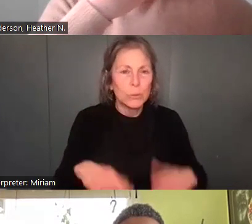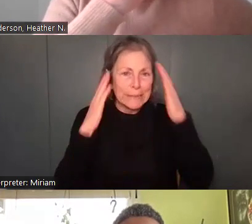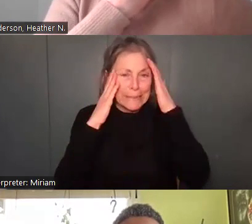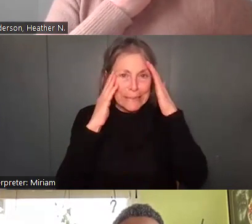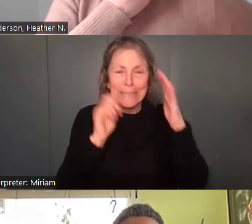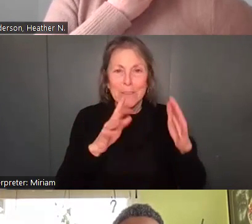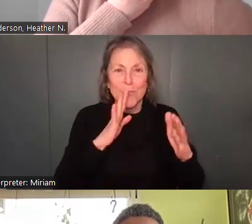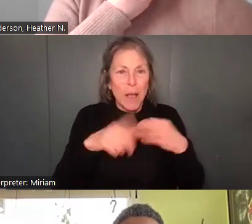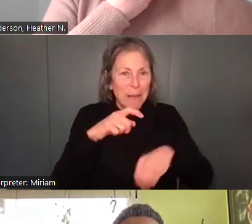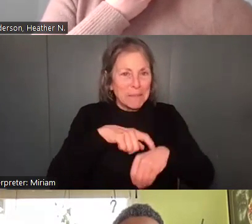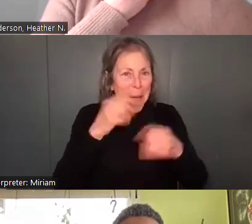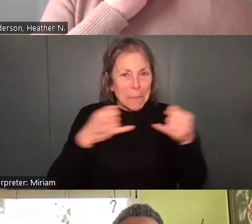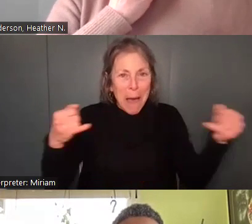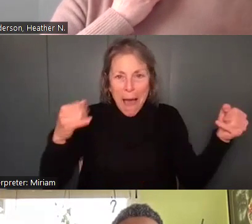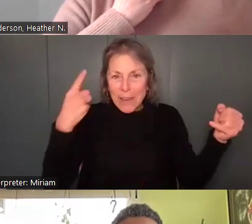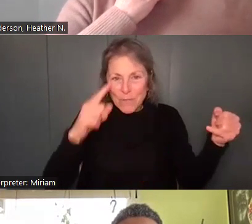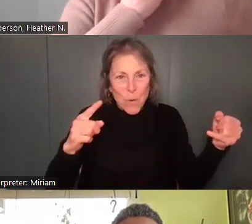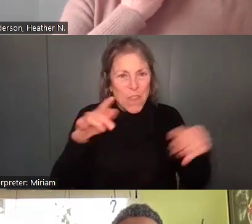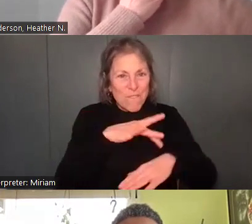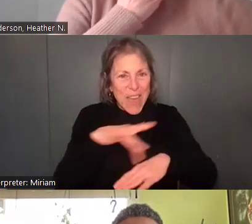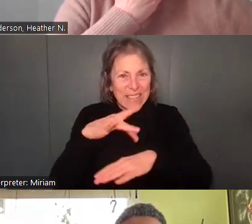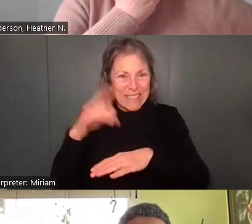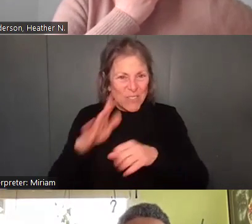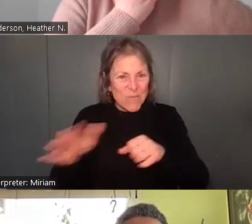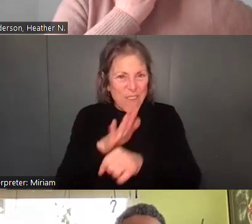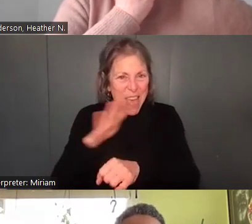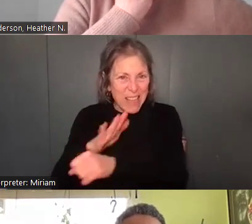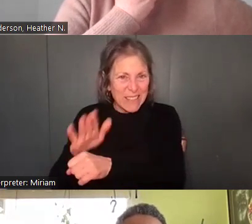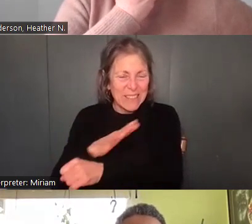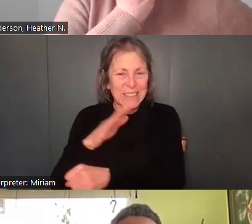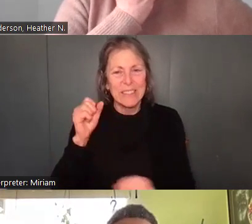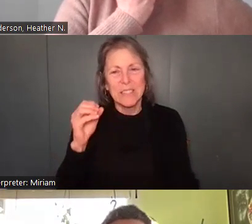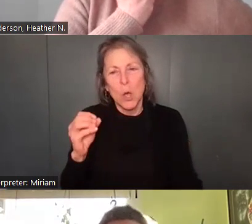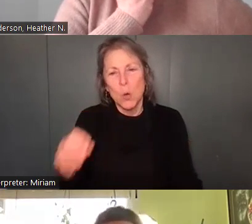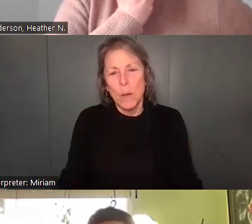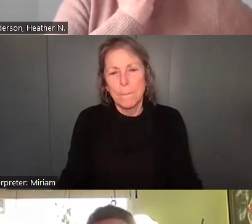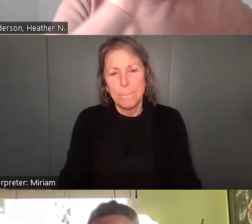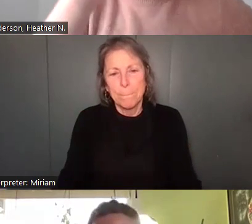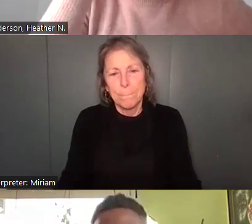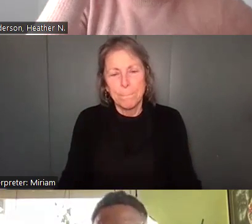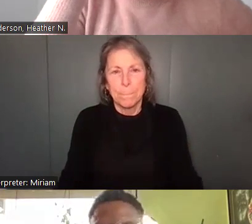timeline for the vacancy, to fill the vacancies. So